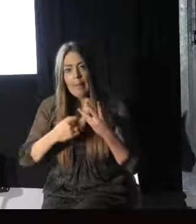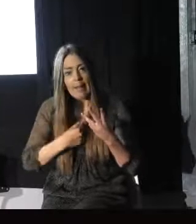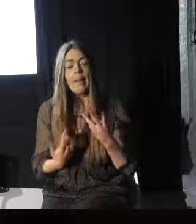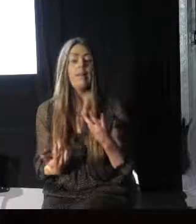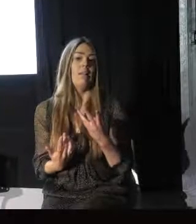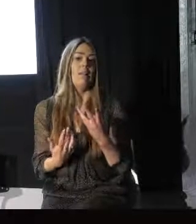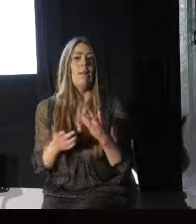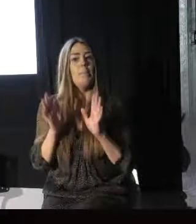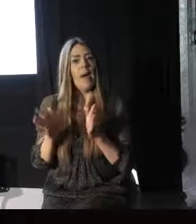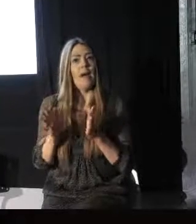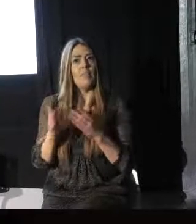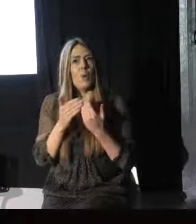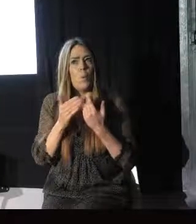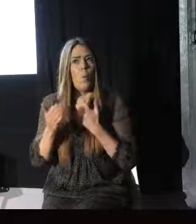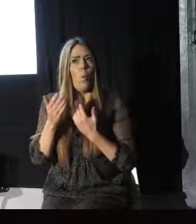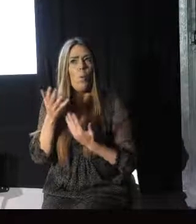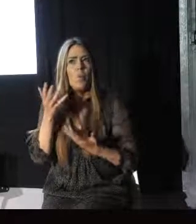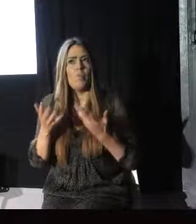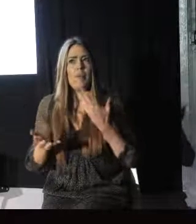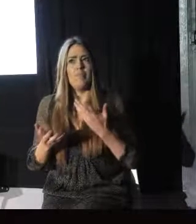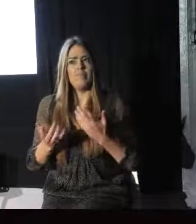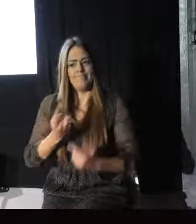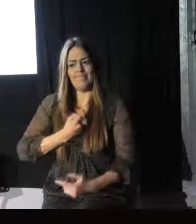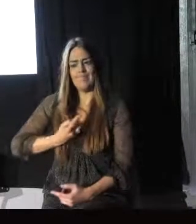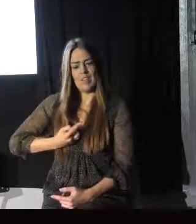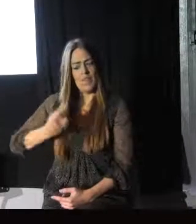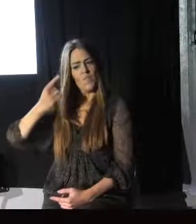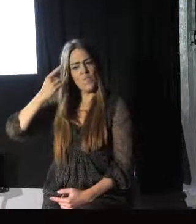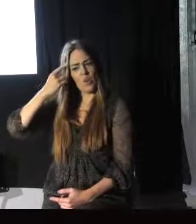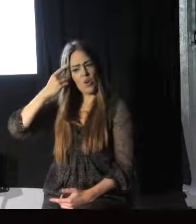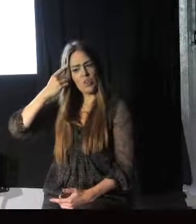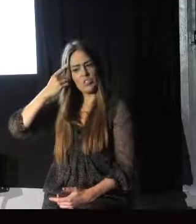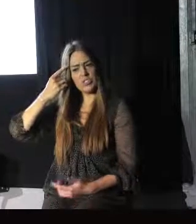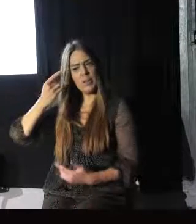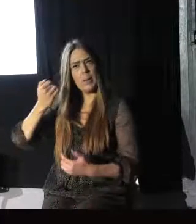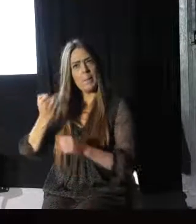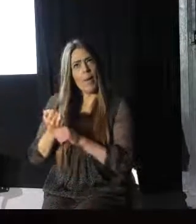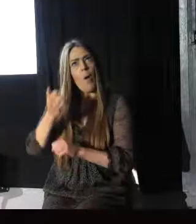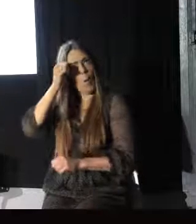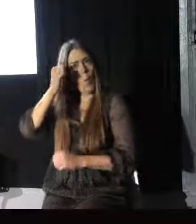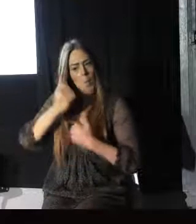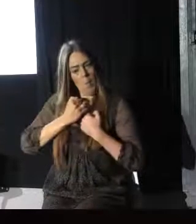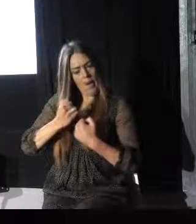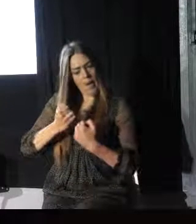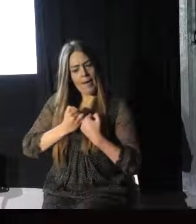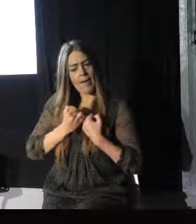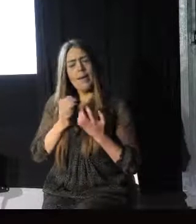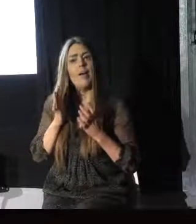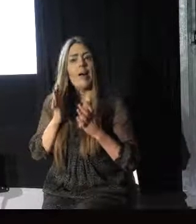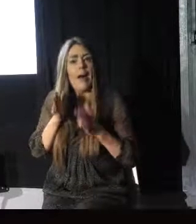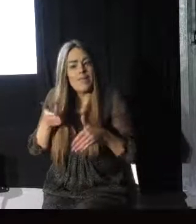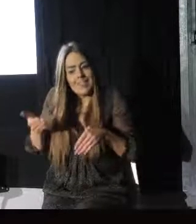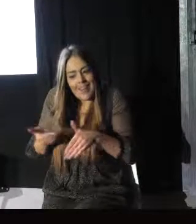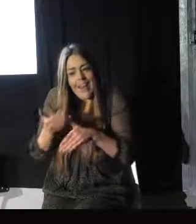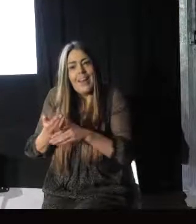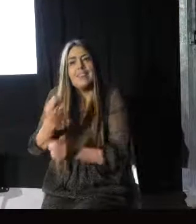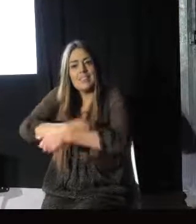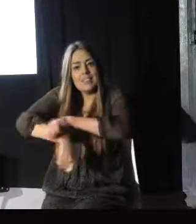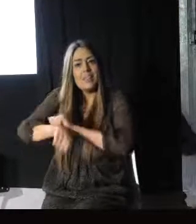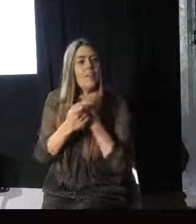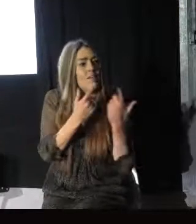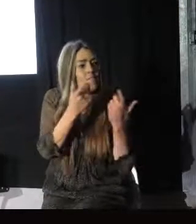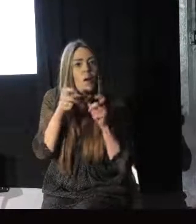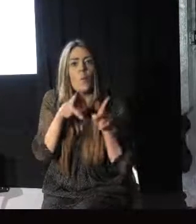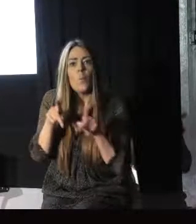has to do more than just self-consciously make oneself aware of that. We have actively to try to find ways